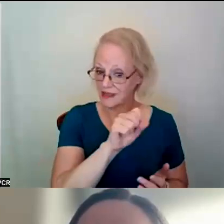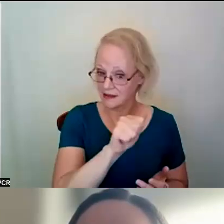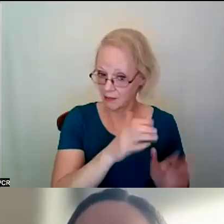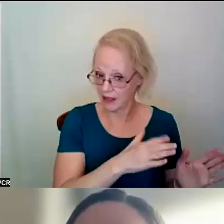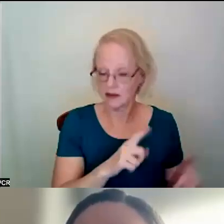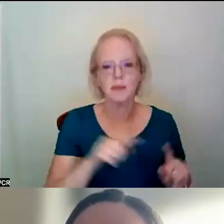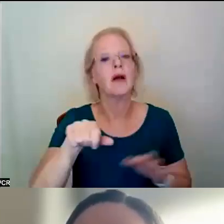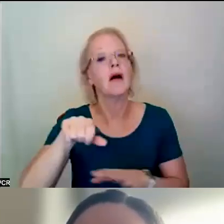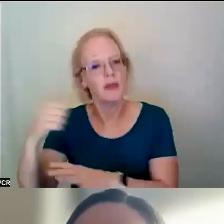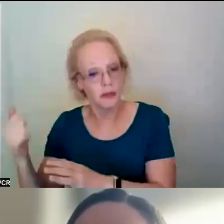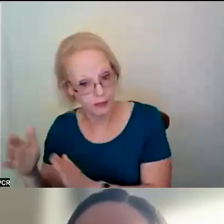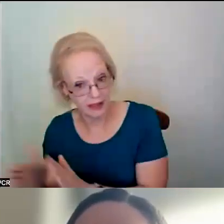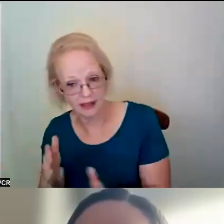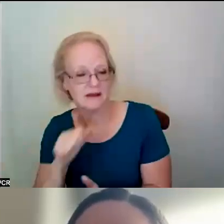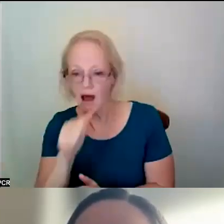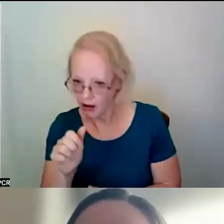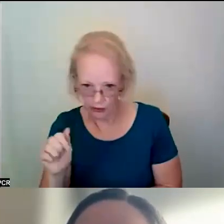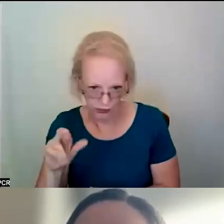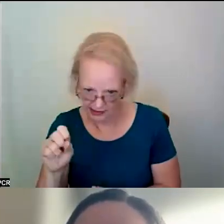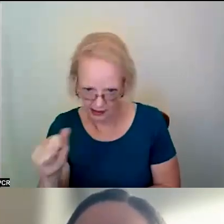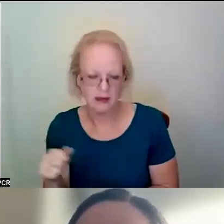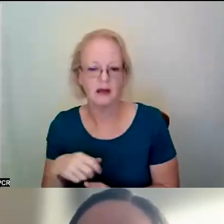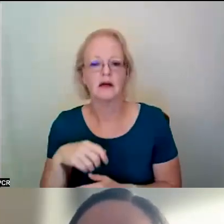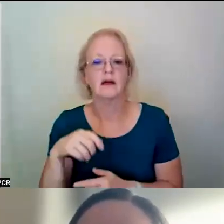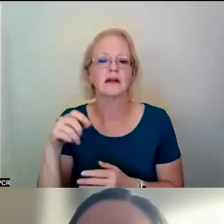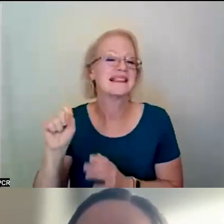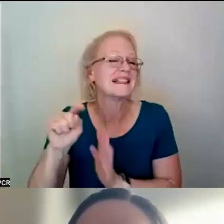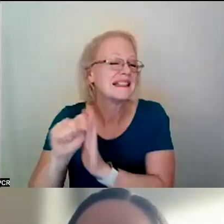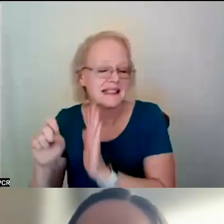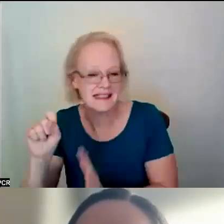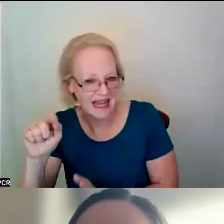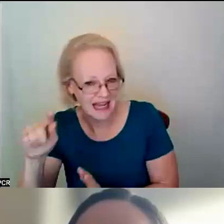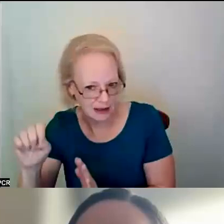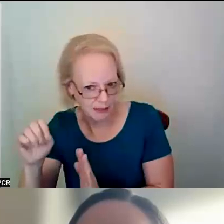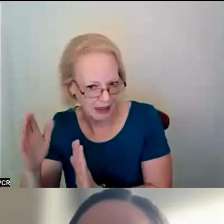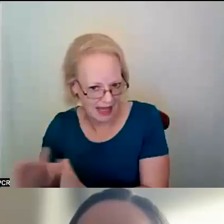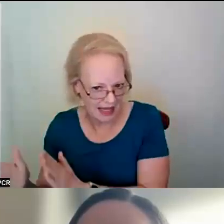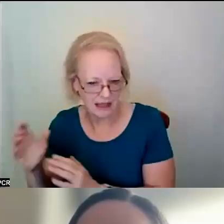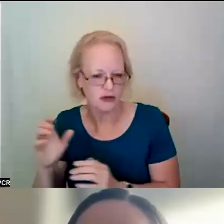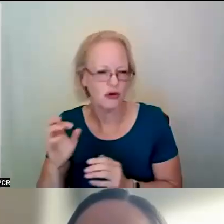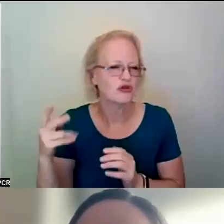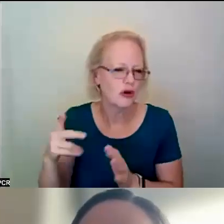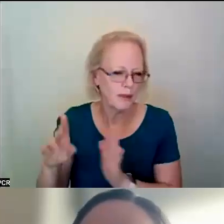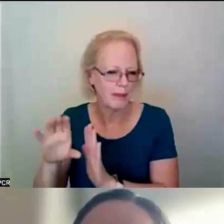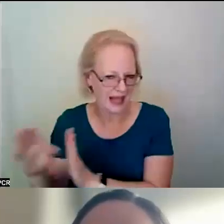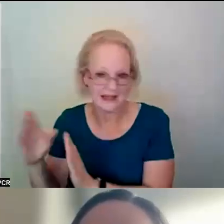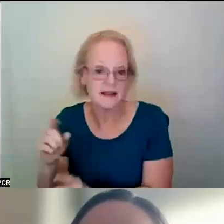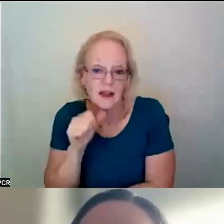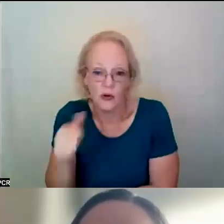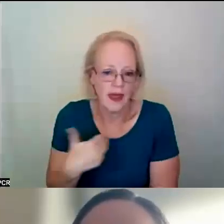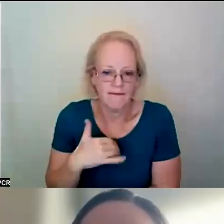plans or state plans, are not saddled with that same lack of